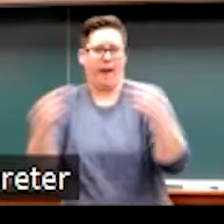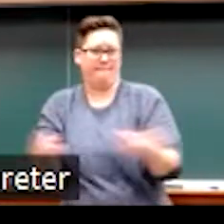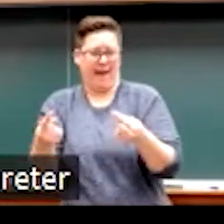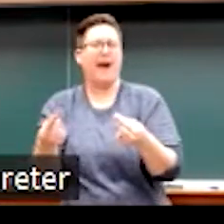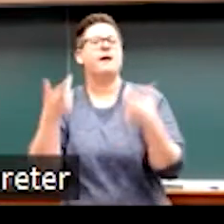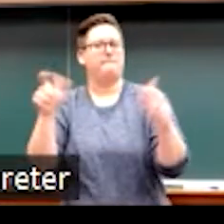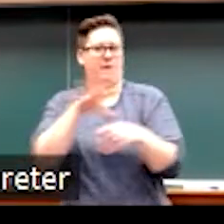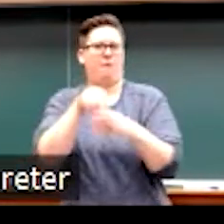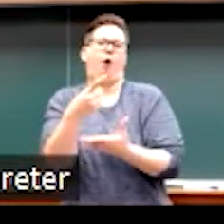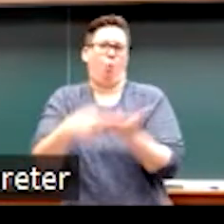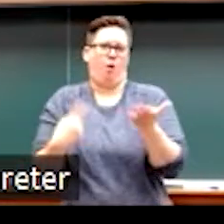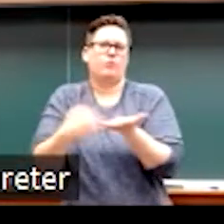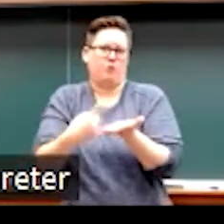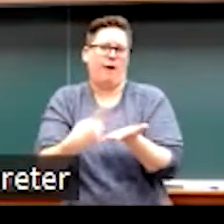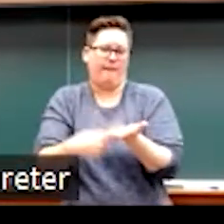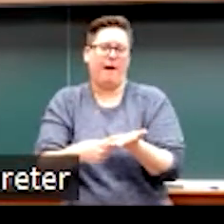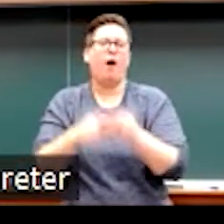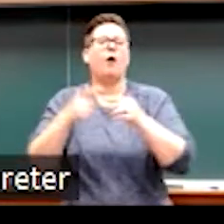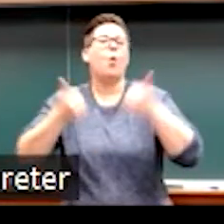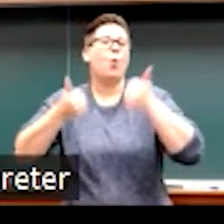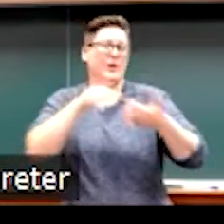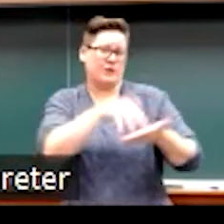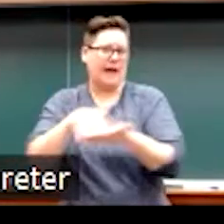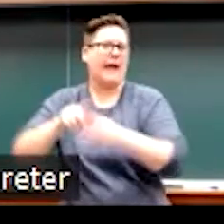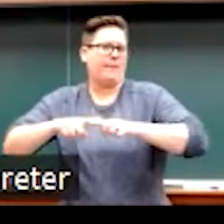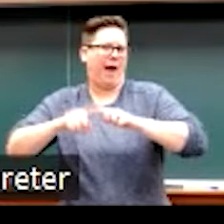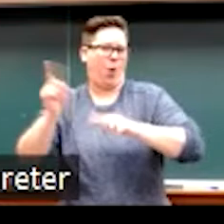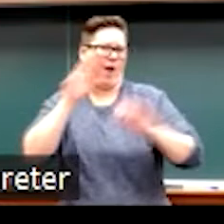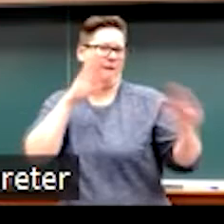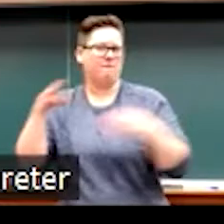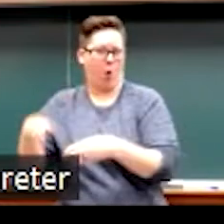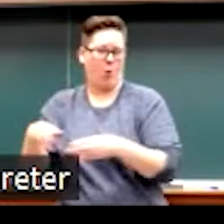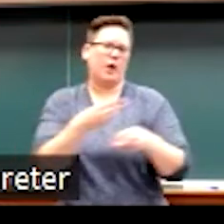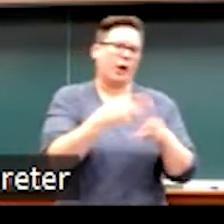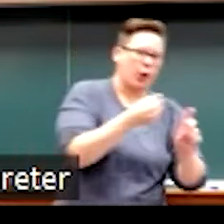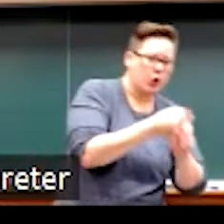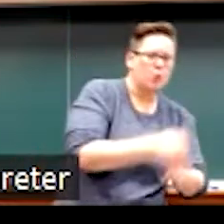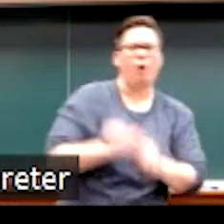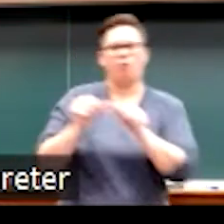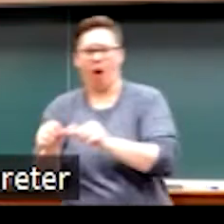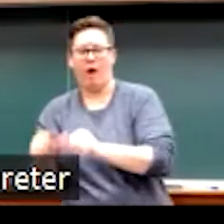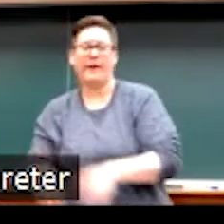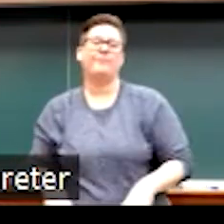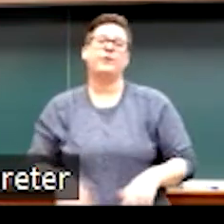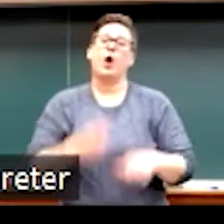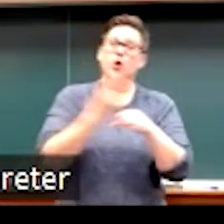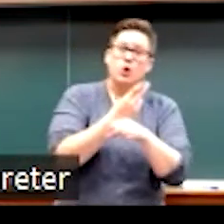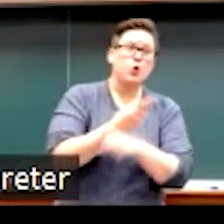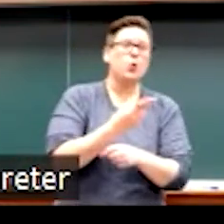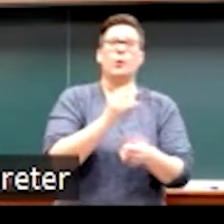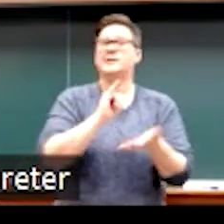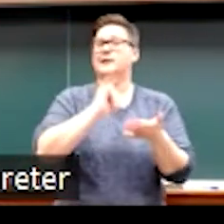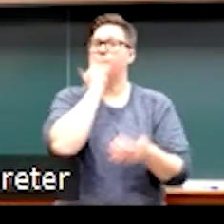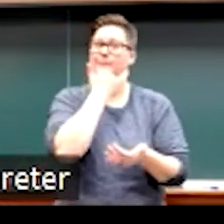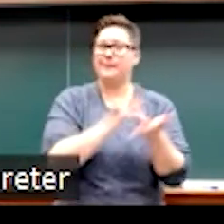what we're looking at, and it depends on the study which one we're focusing on. The use and misuse of addictive substances, including all the ones that were